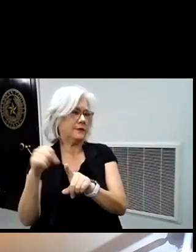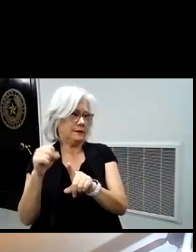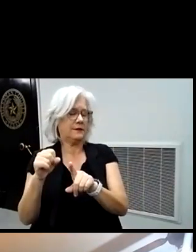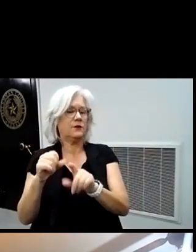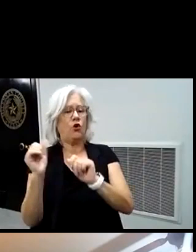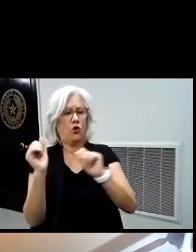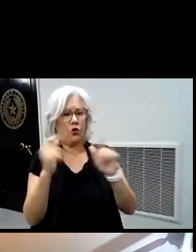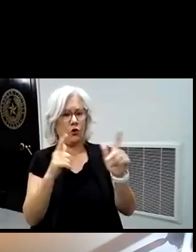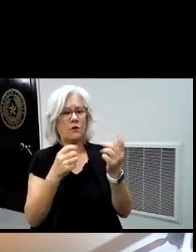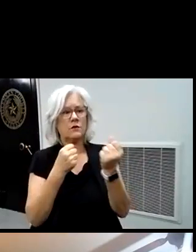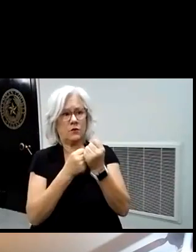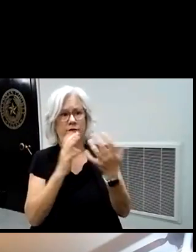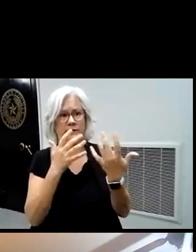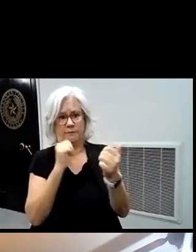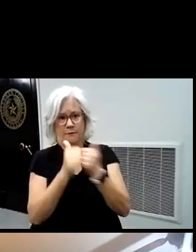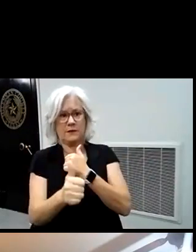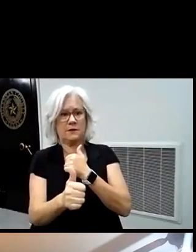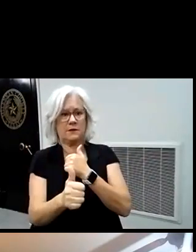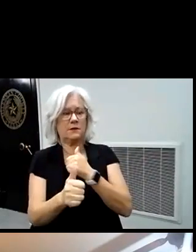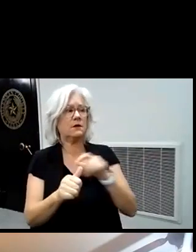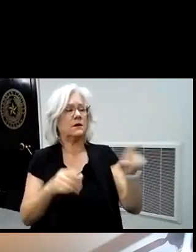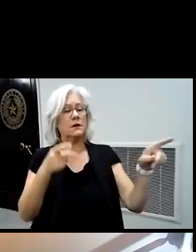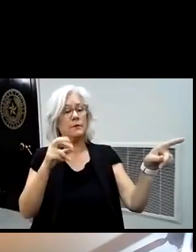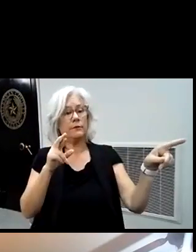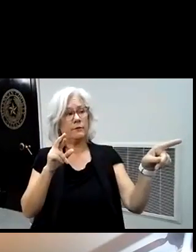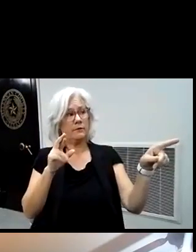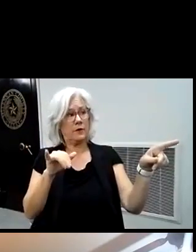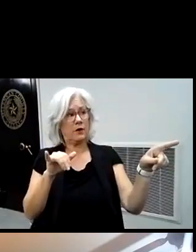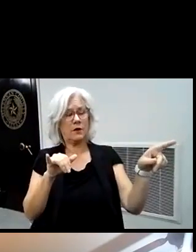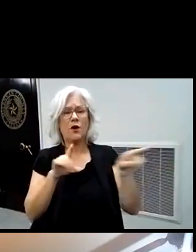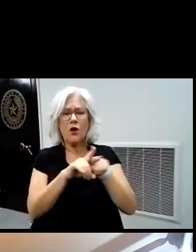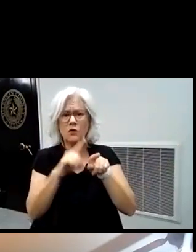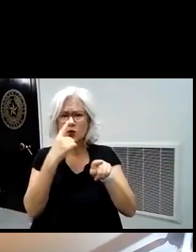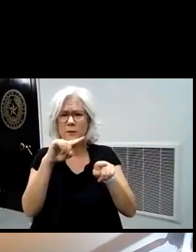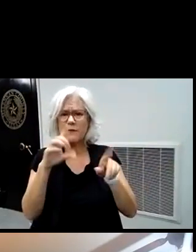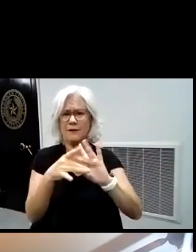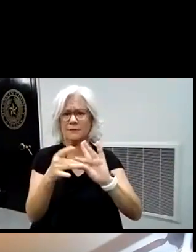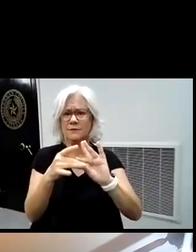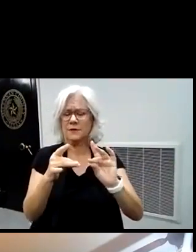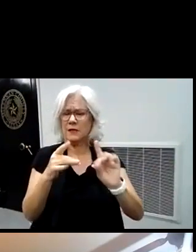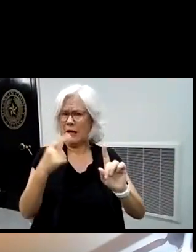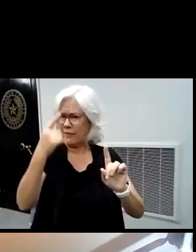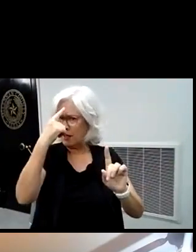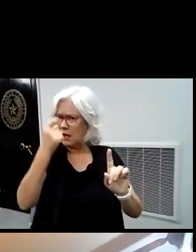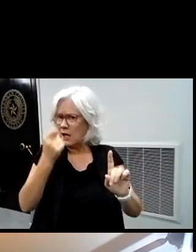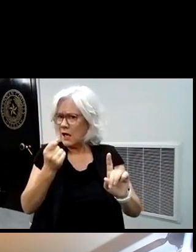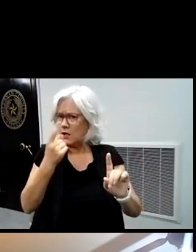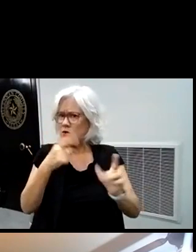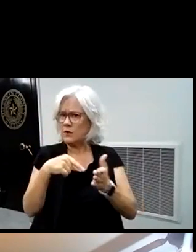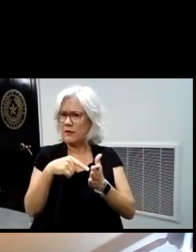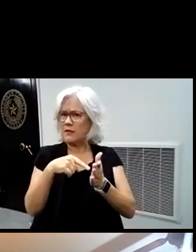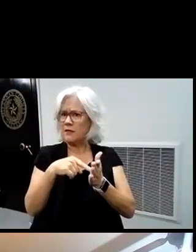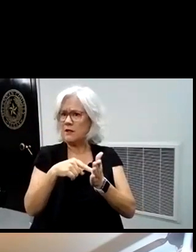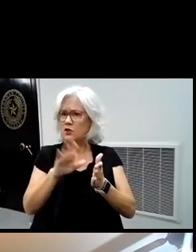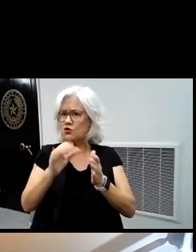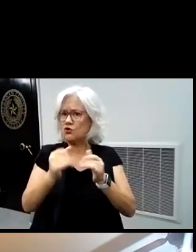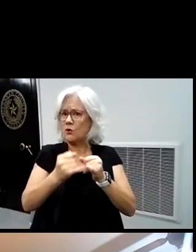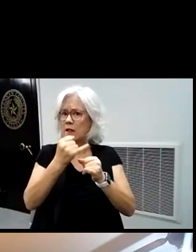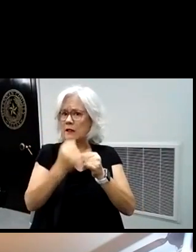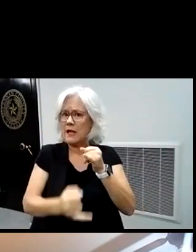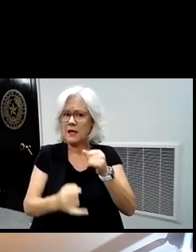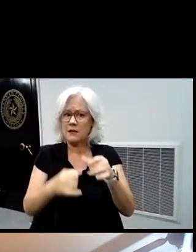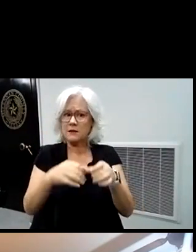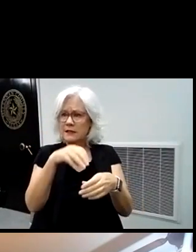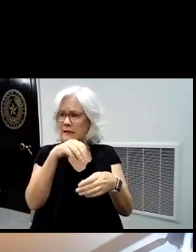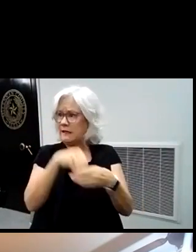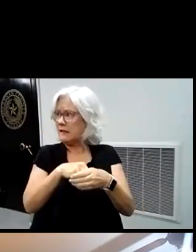Aye. Pass. Judge, also, can I say something real quickly? Yeah. I think I understood. Is this your last day in court, Captain Whitlock? This is